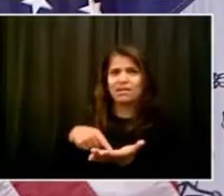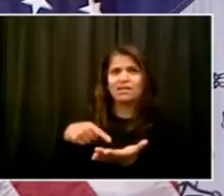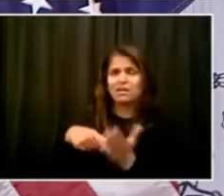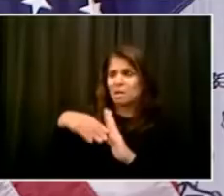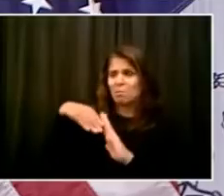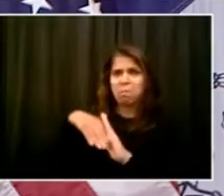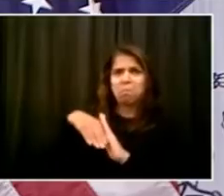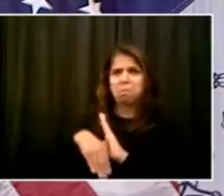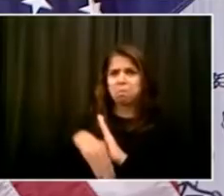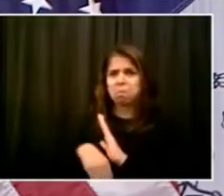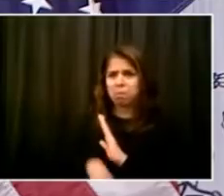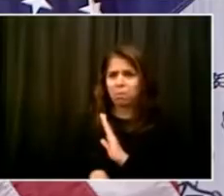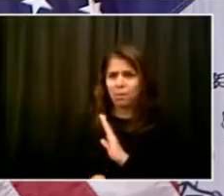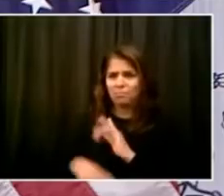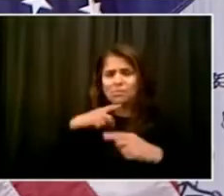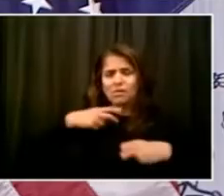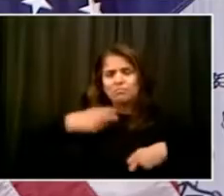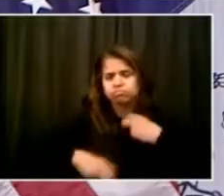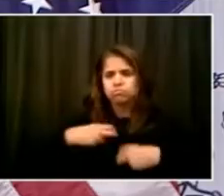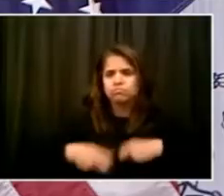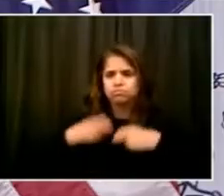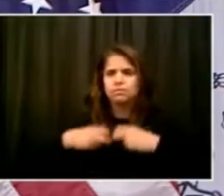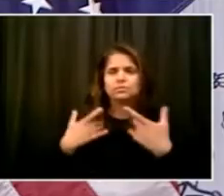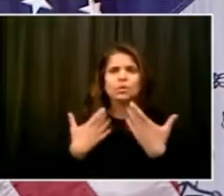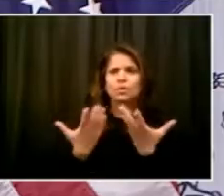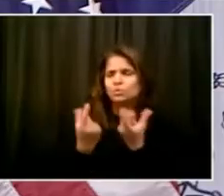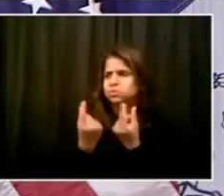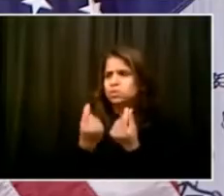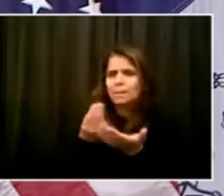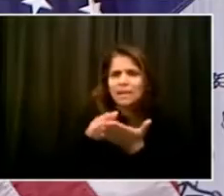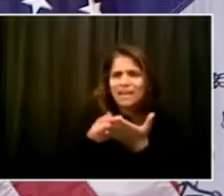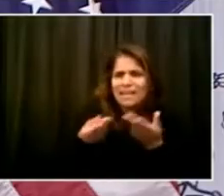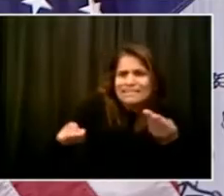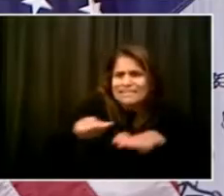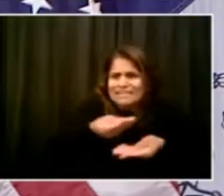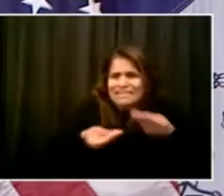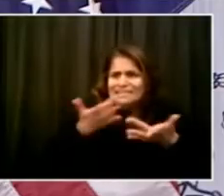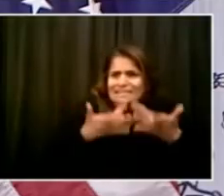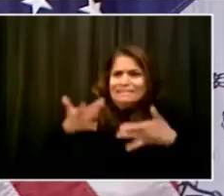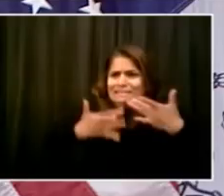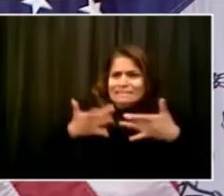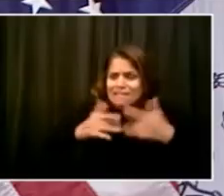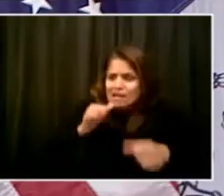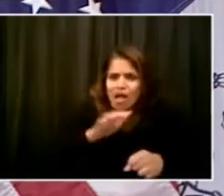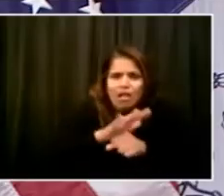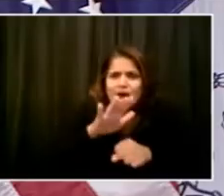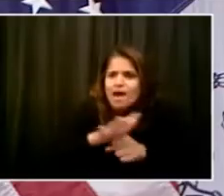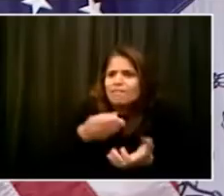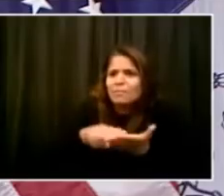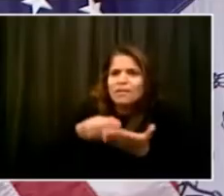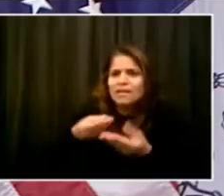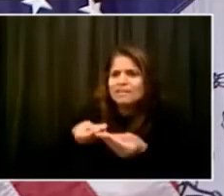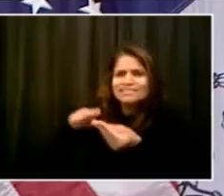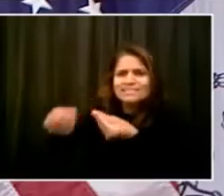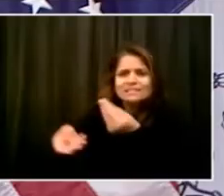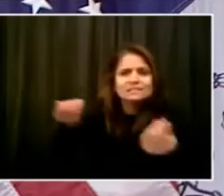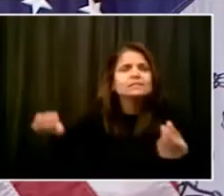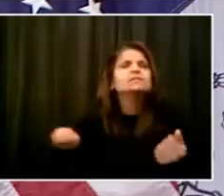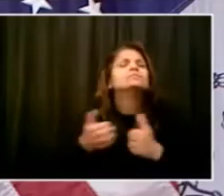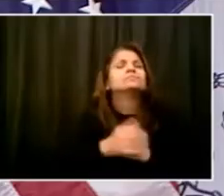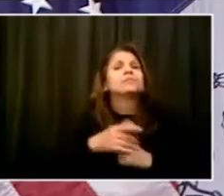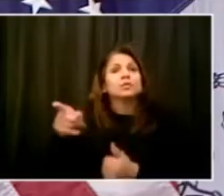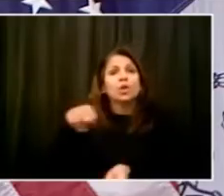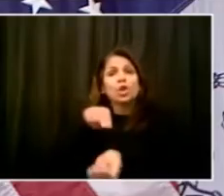to taking care of people who are so precious to us and are so vulnerable, is that something